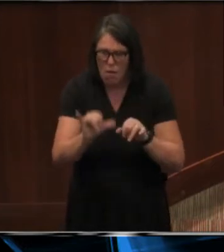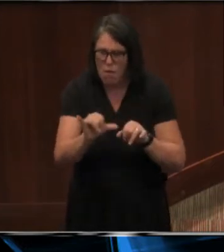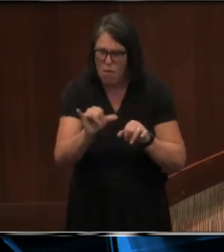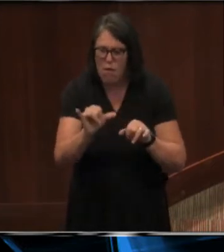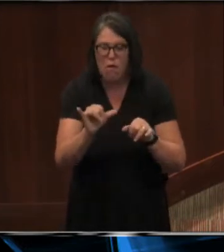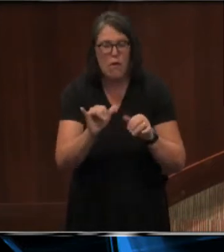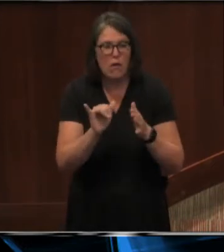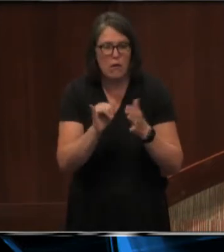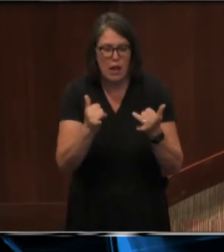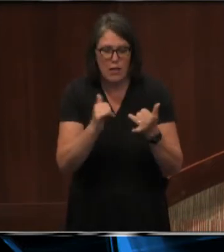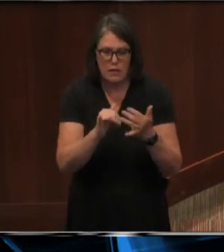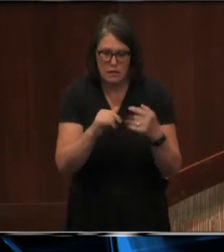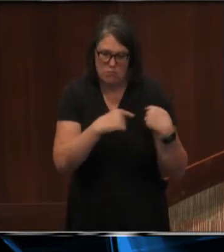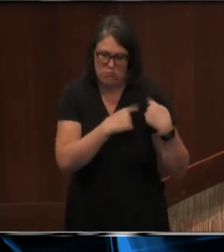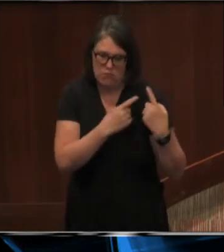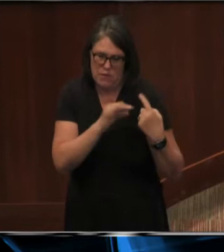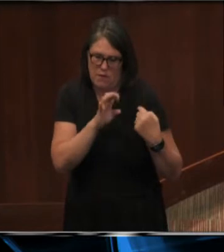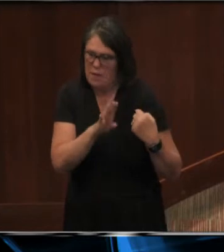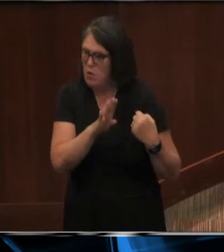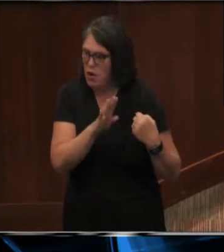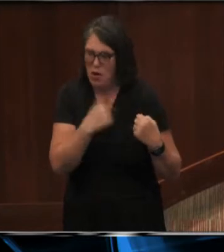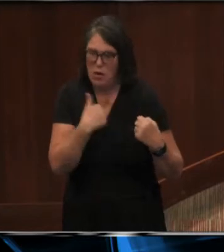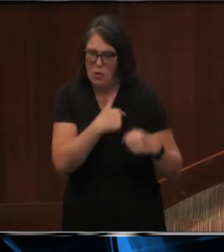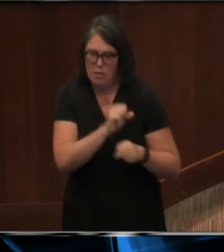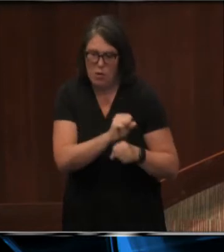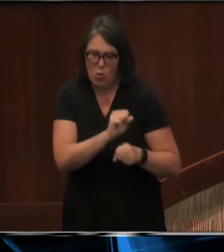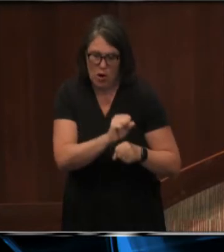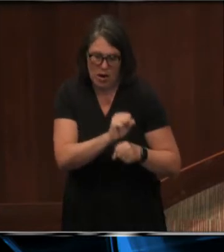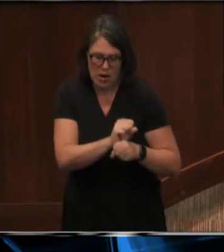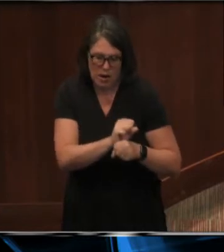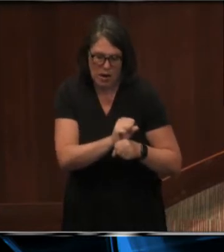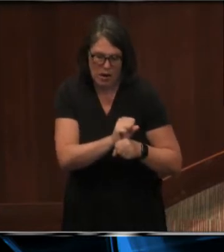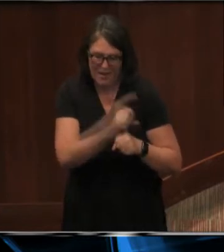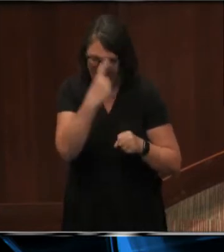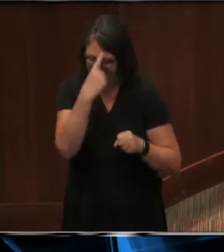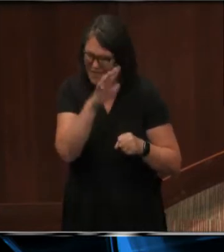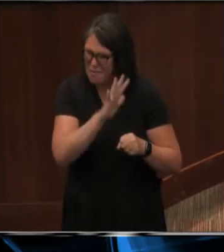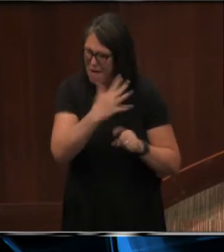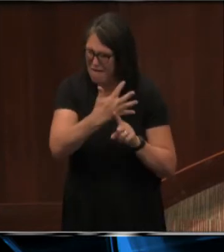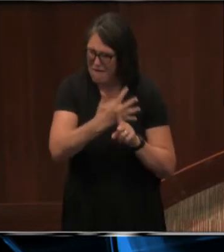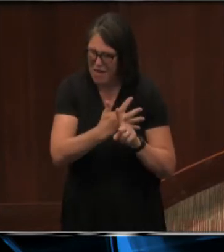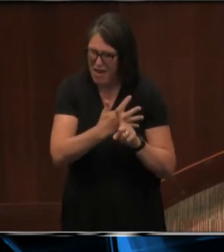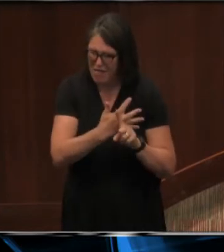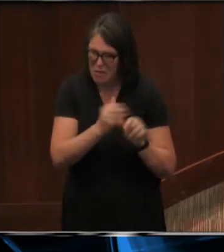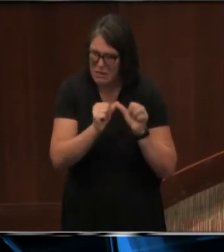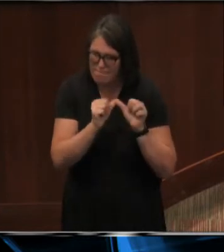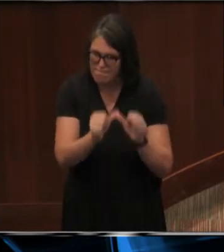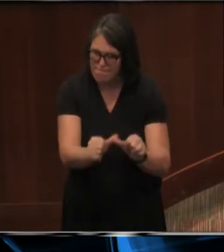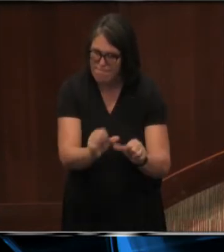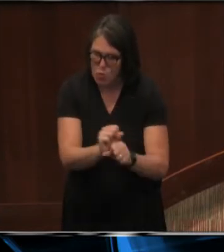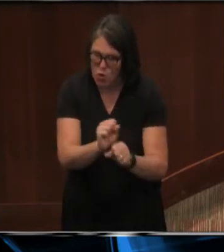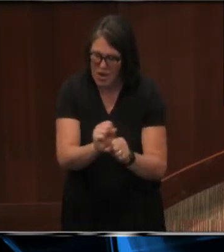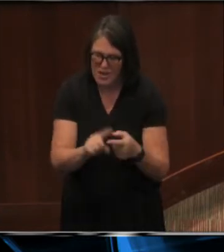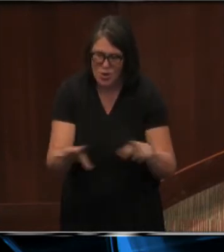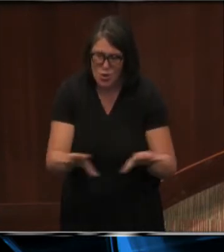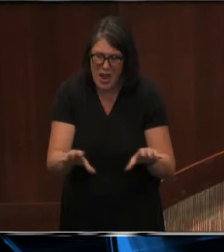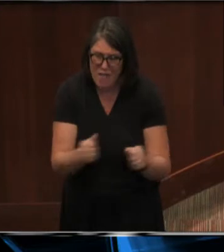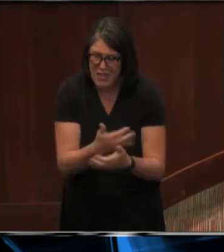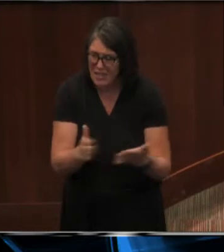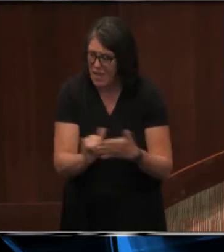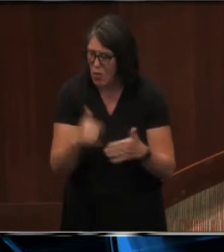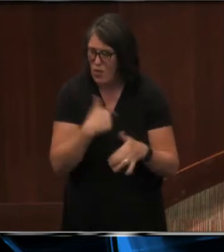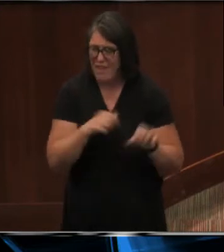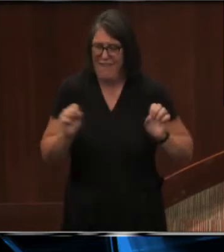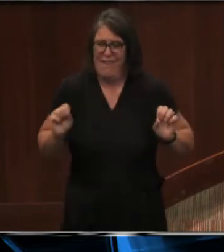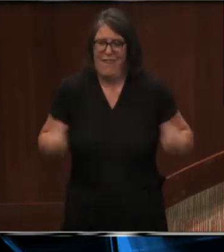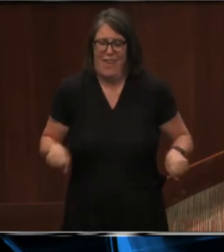this has been since February, since we've been working, I believe that's about 5 months nonstop, to do everything that we can as it